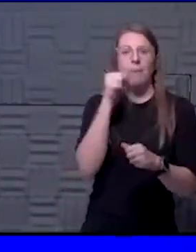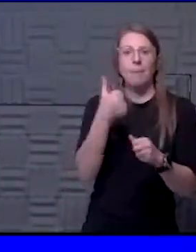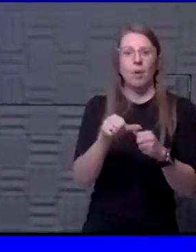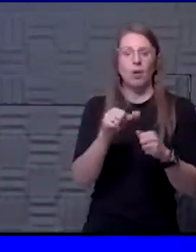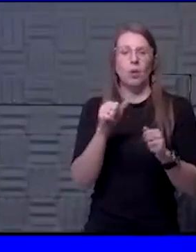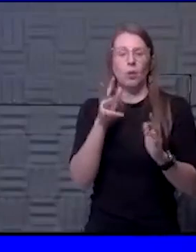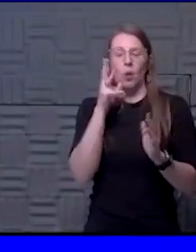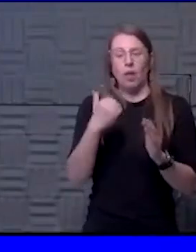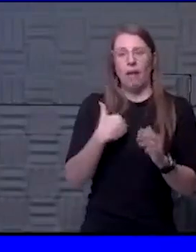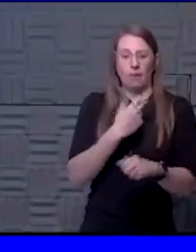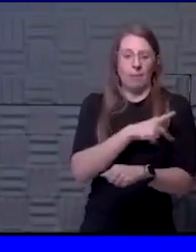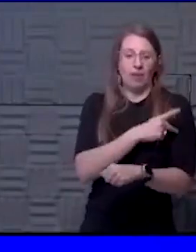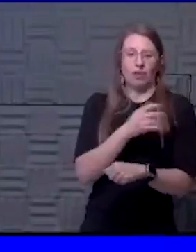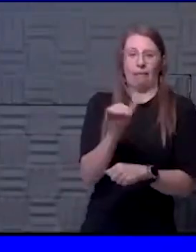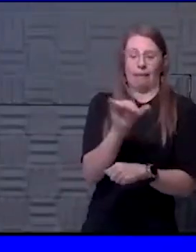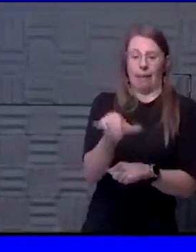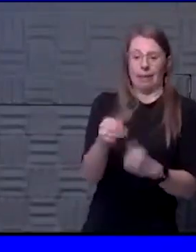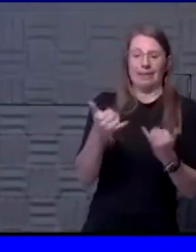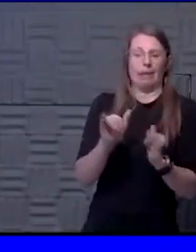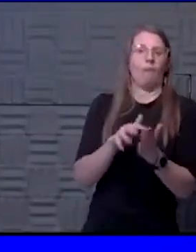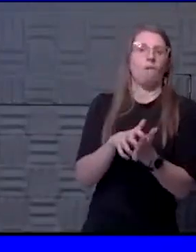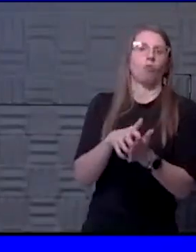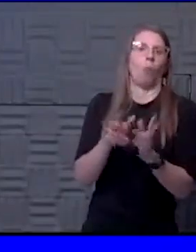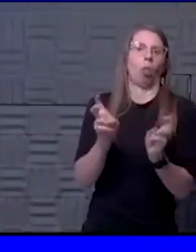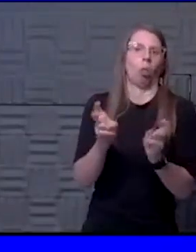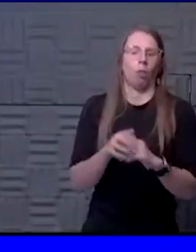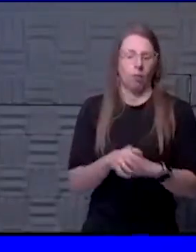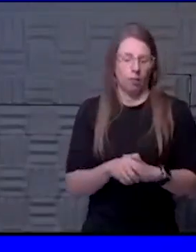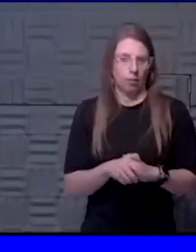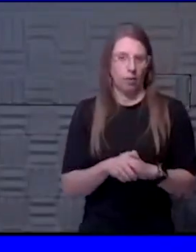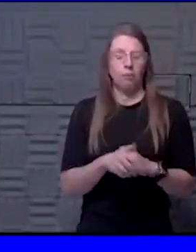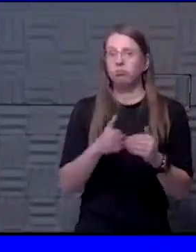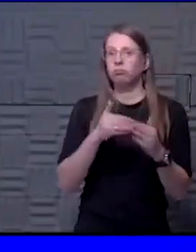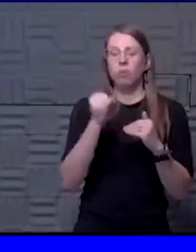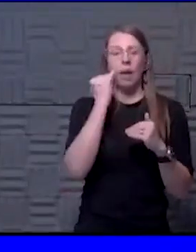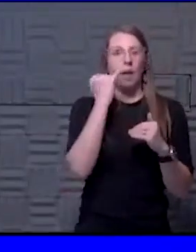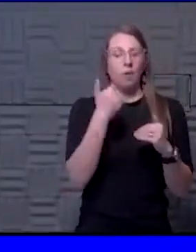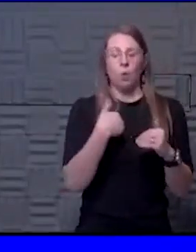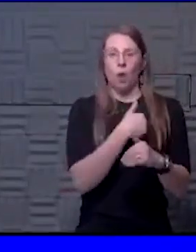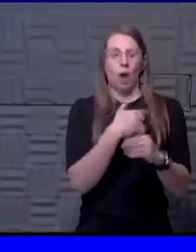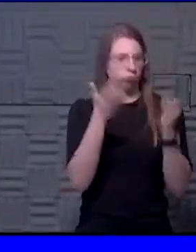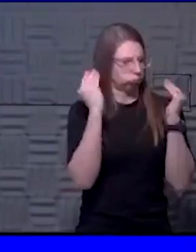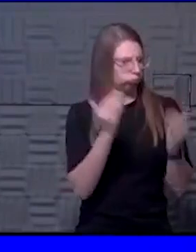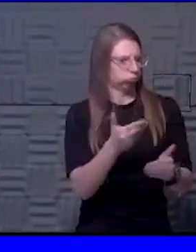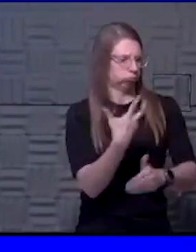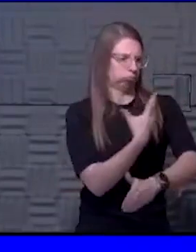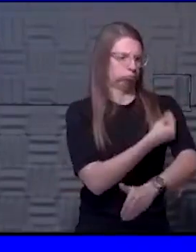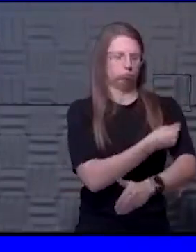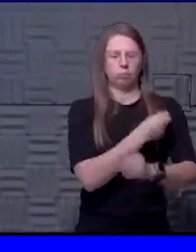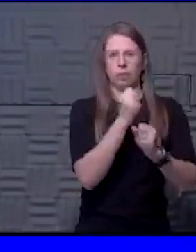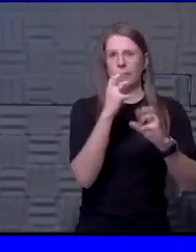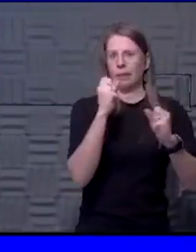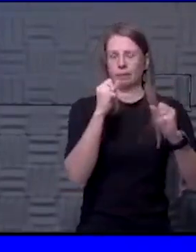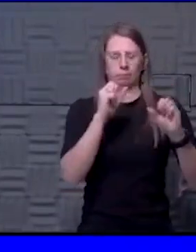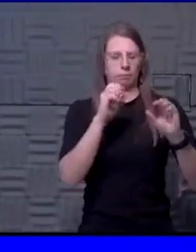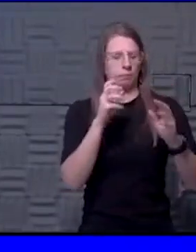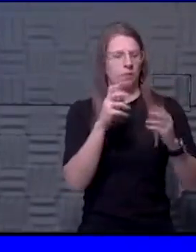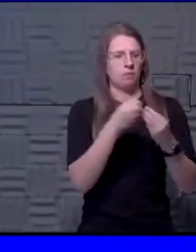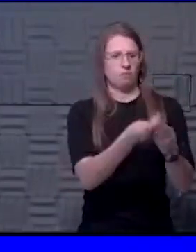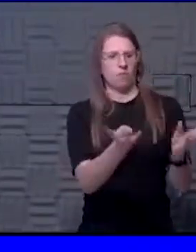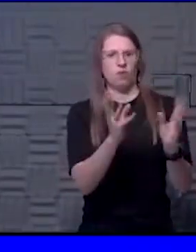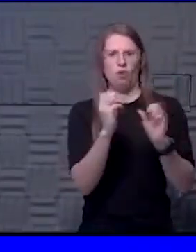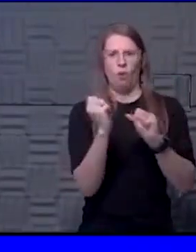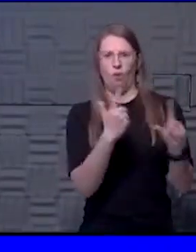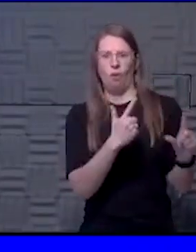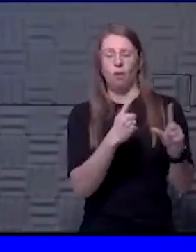going to be patients like that are still vulnerable. Even if we're doing an amazing job of getting that vaccine out to everybody we can, there's still vulnerable people